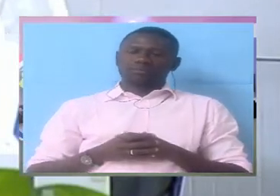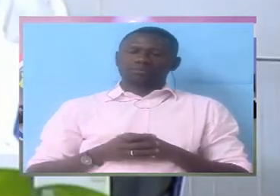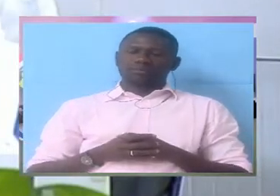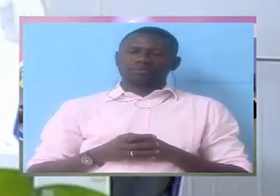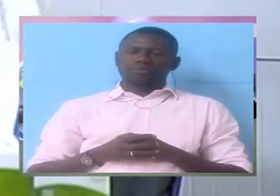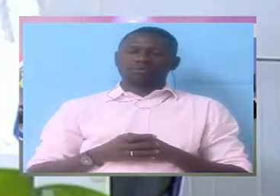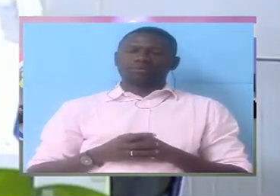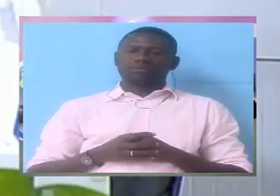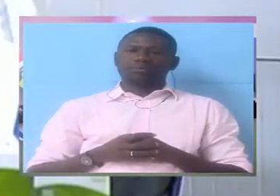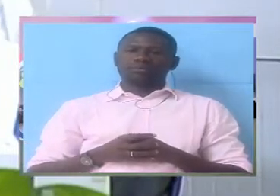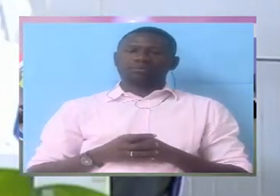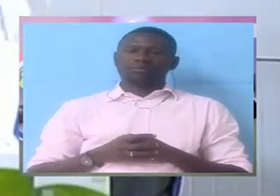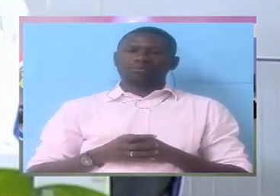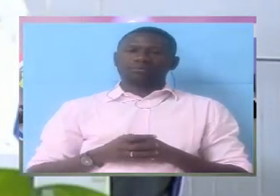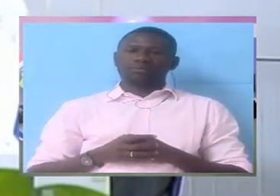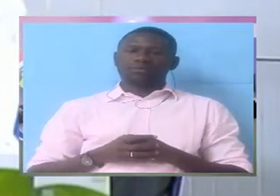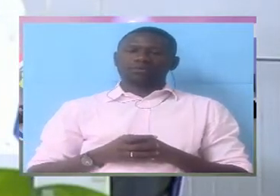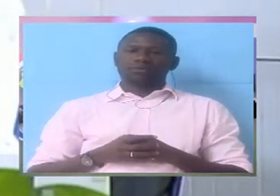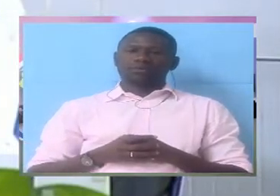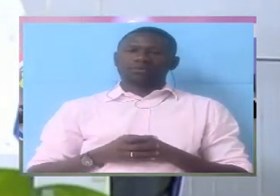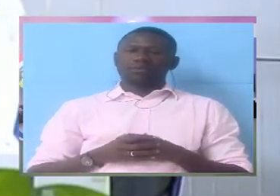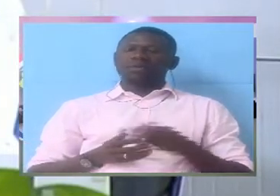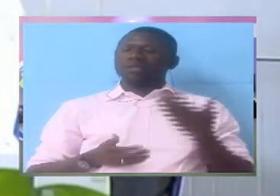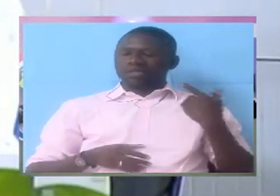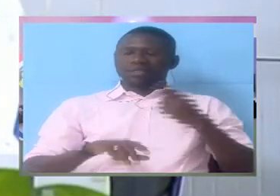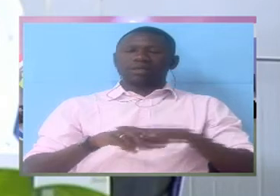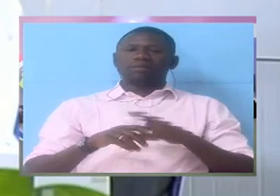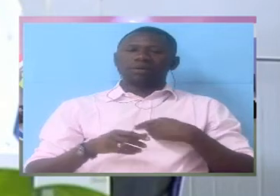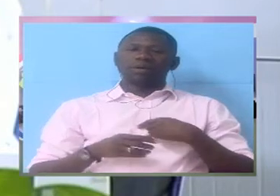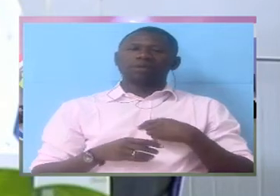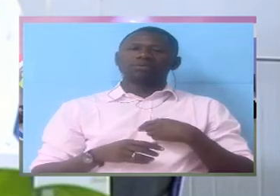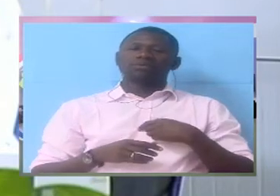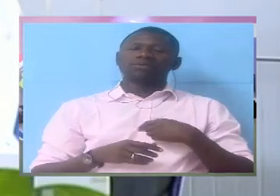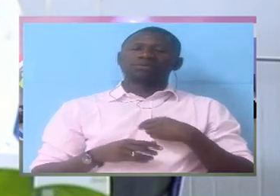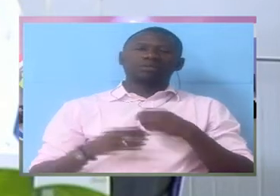Well, I was officer commanding director